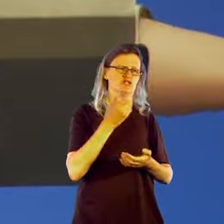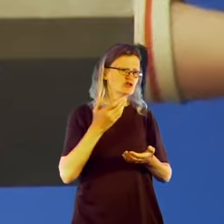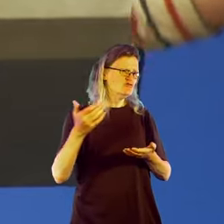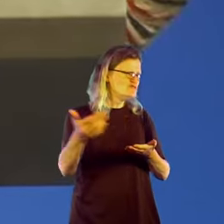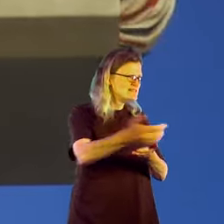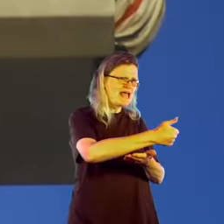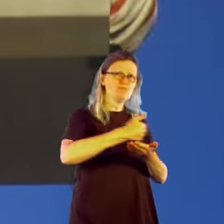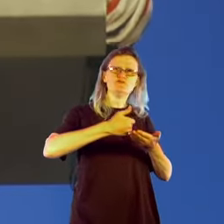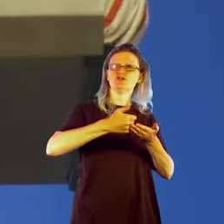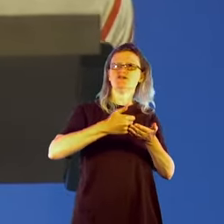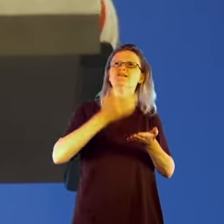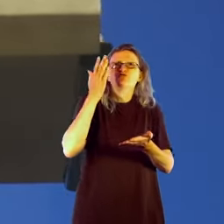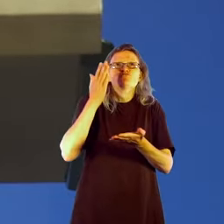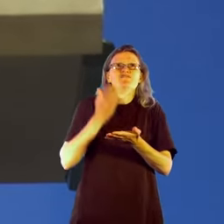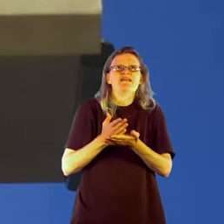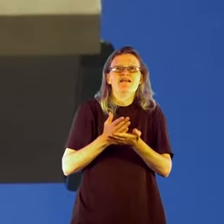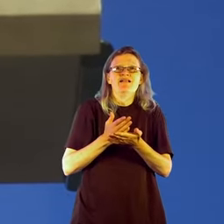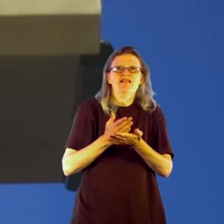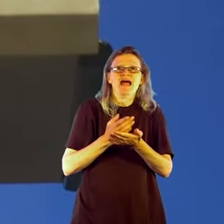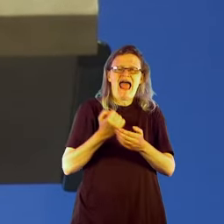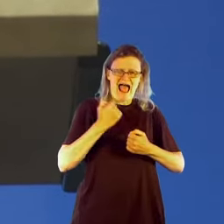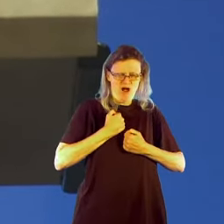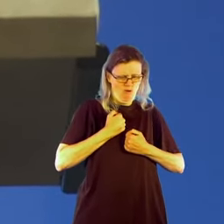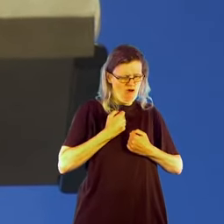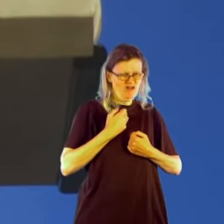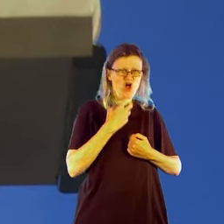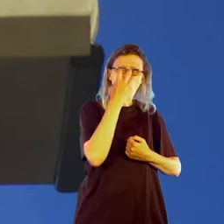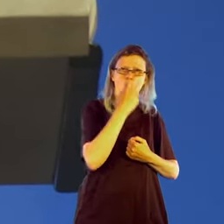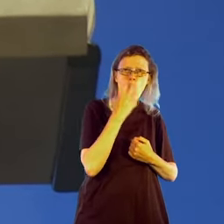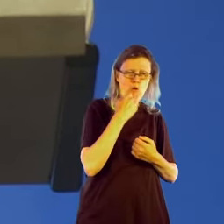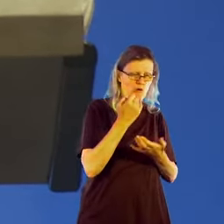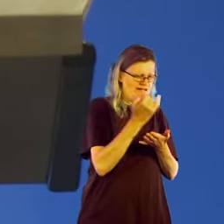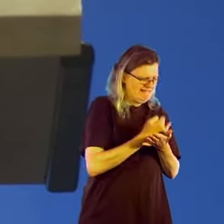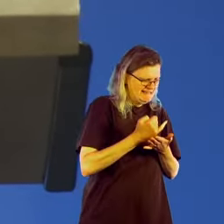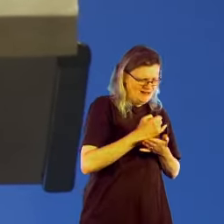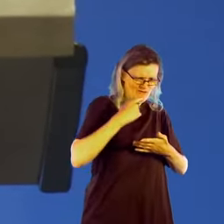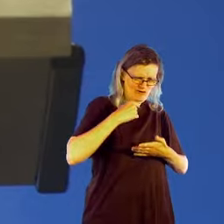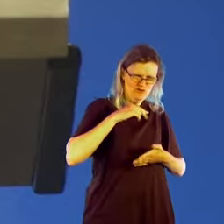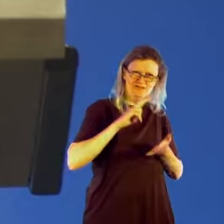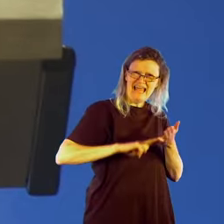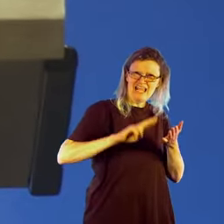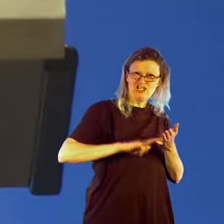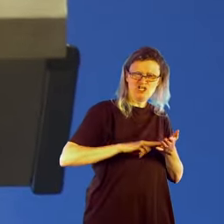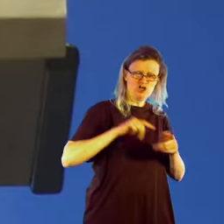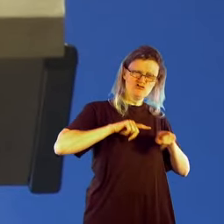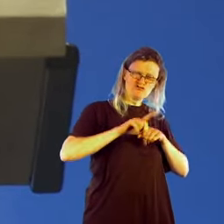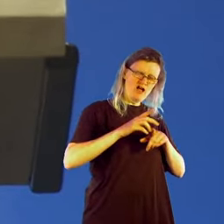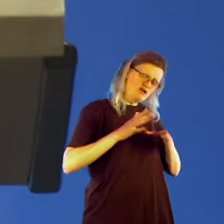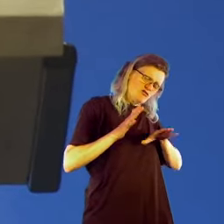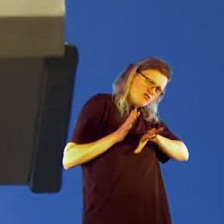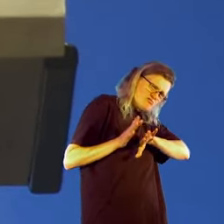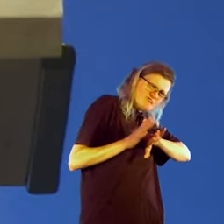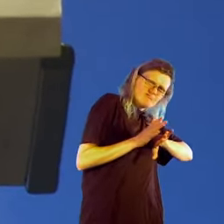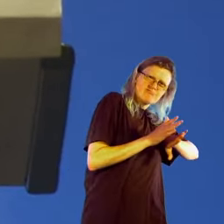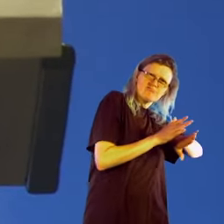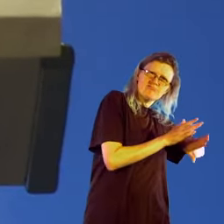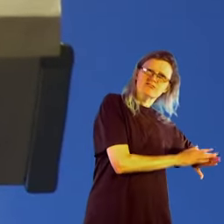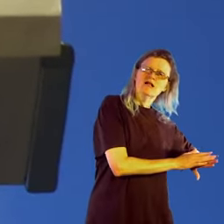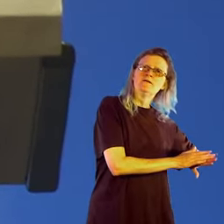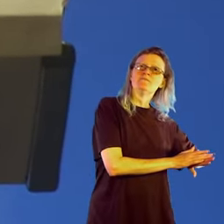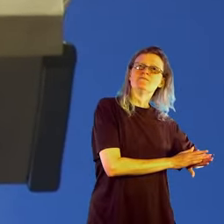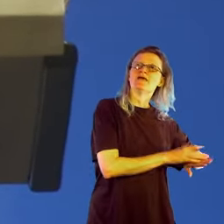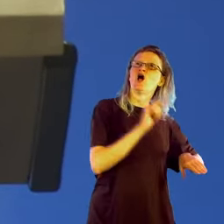even while we are still putting to death our sinful nature. And we will enjoy that spiritual redemption in all